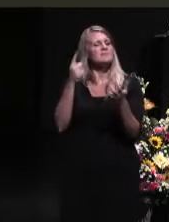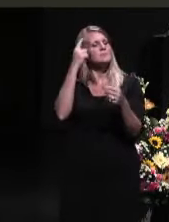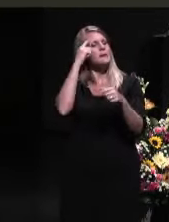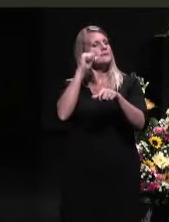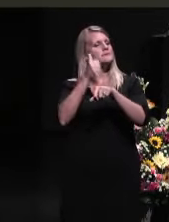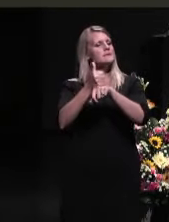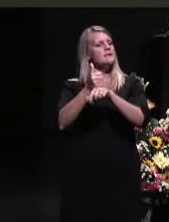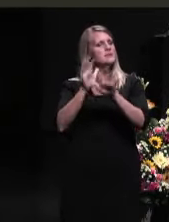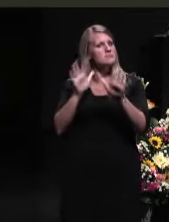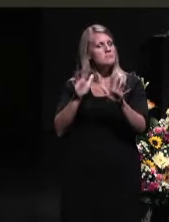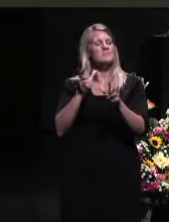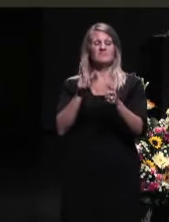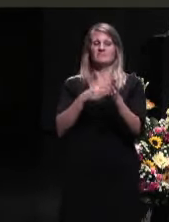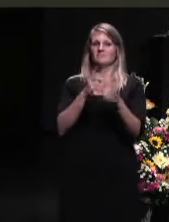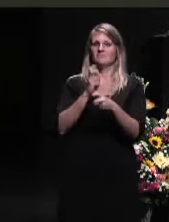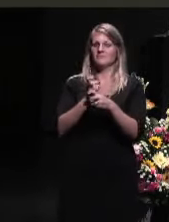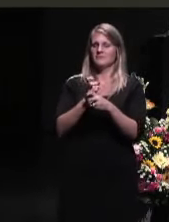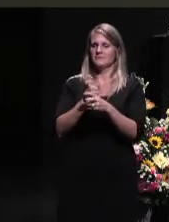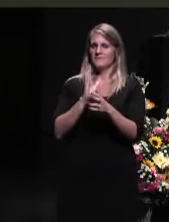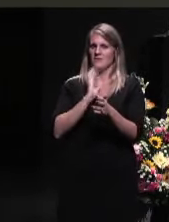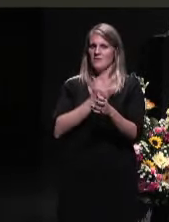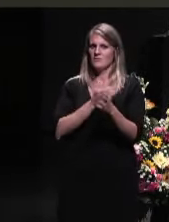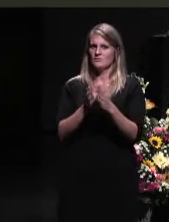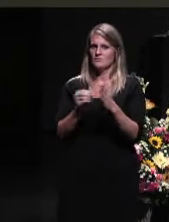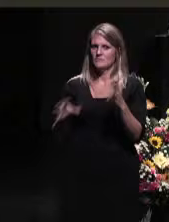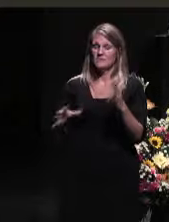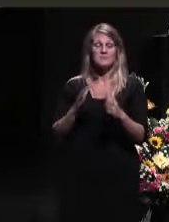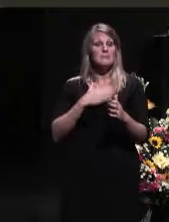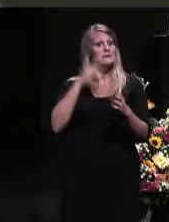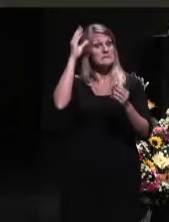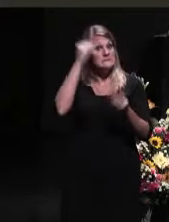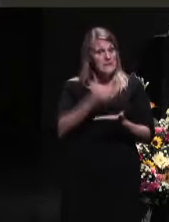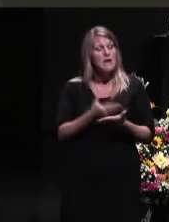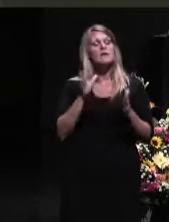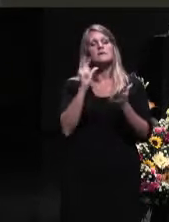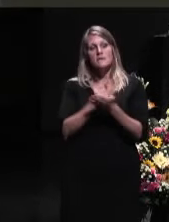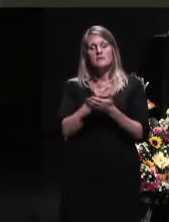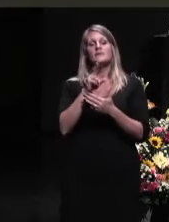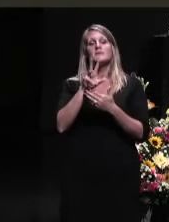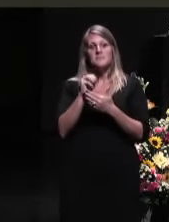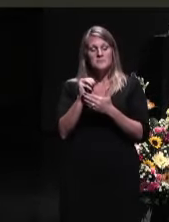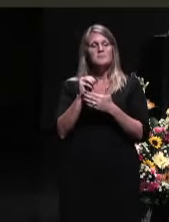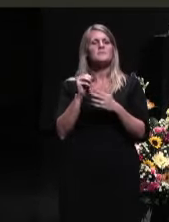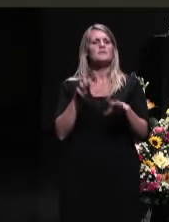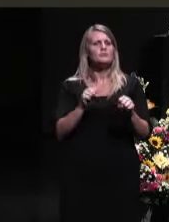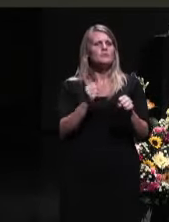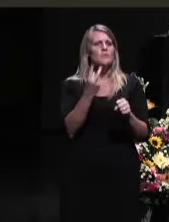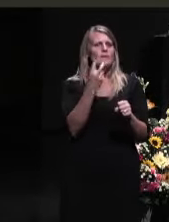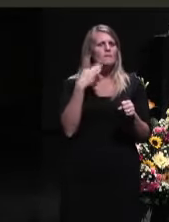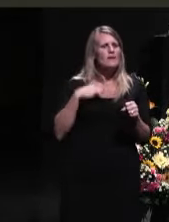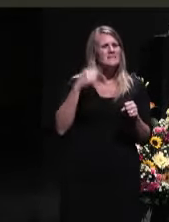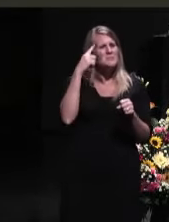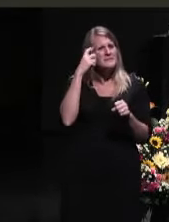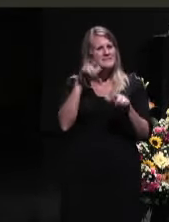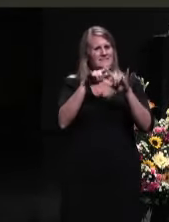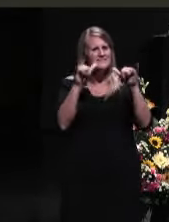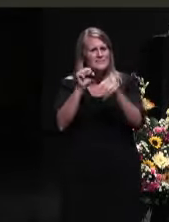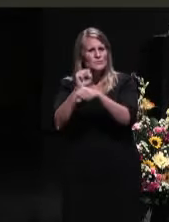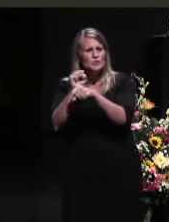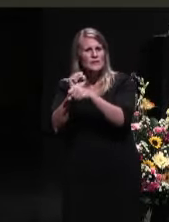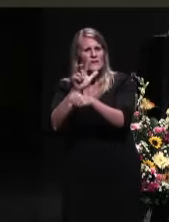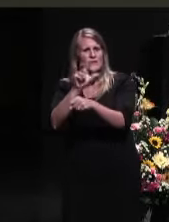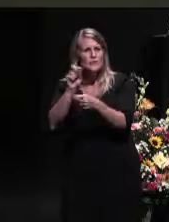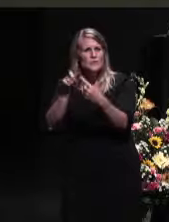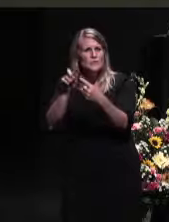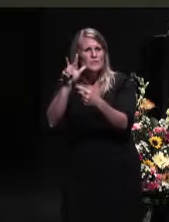our students. My son, who graduated from UWM, took 12 credits most of the time because he was working 30 to 35 hours a week. I get